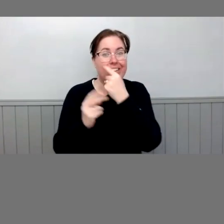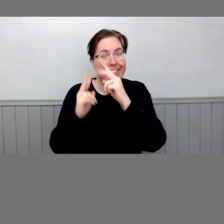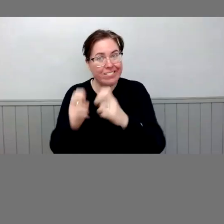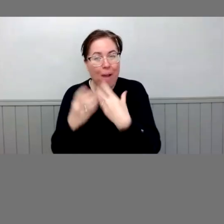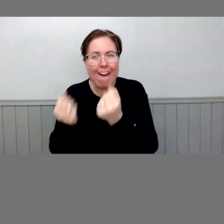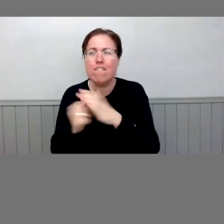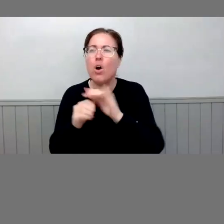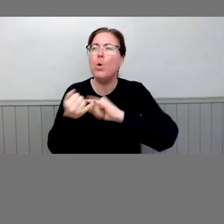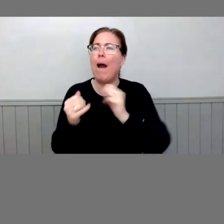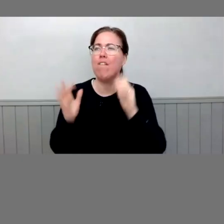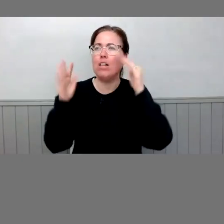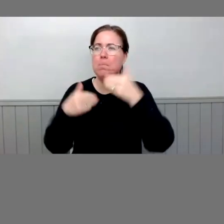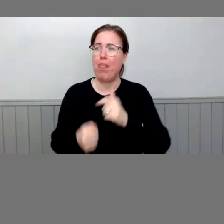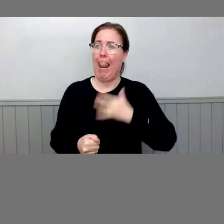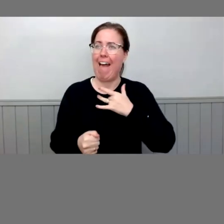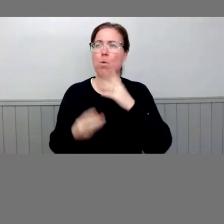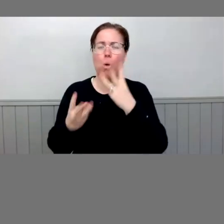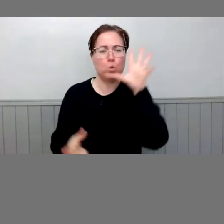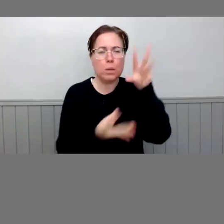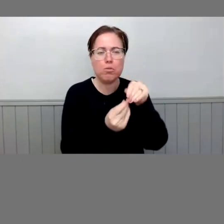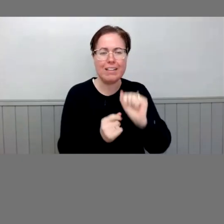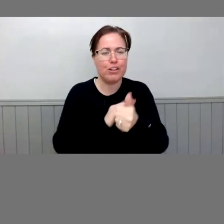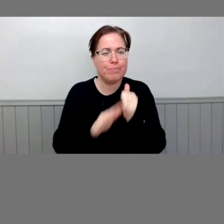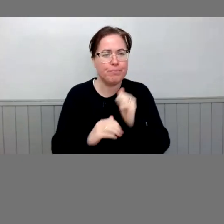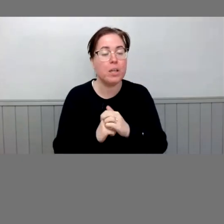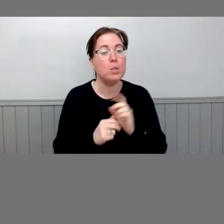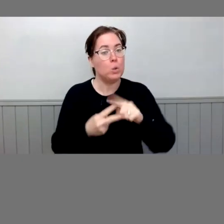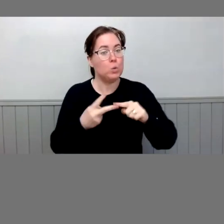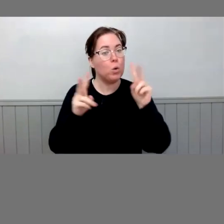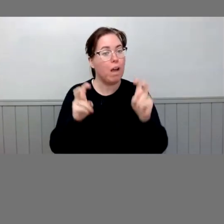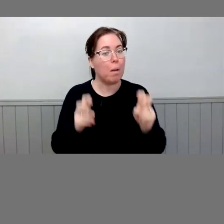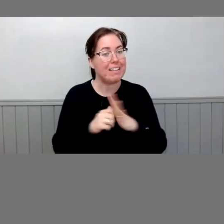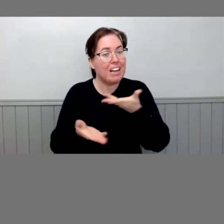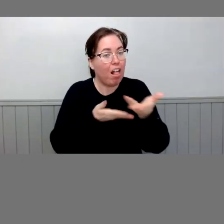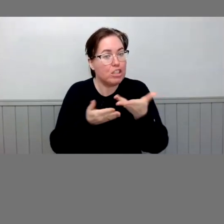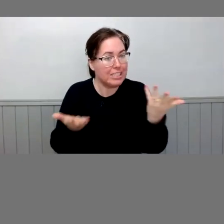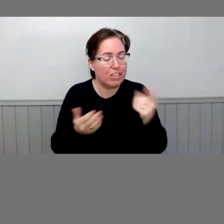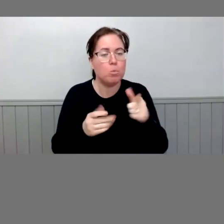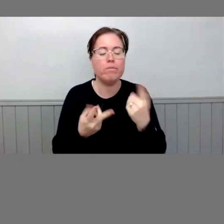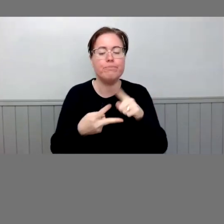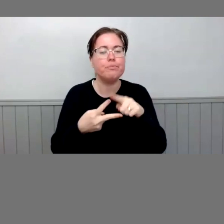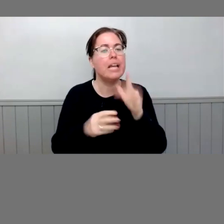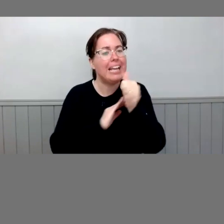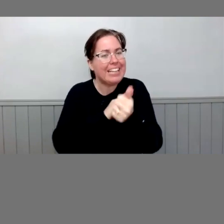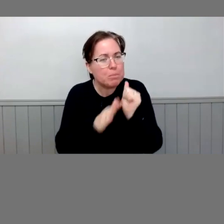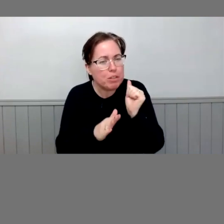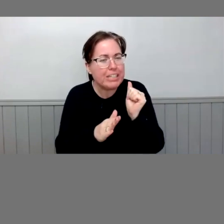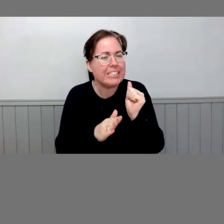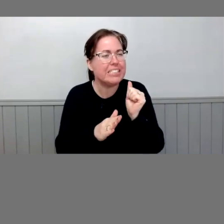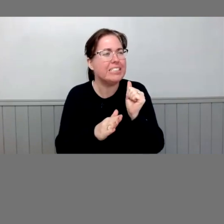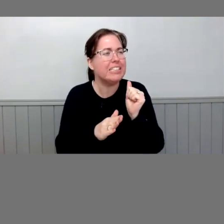of autistic people. Two of the topics that were highlighted in the consultation for that strategy were experiences